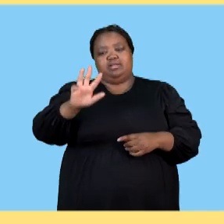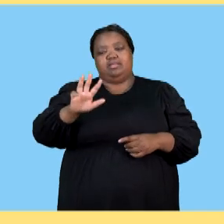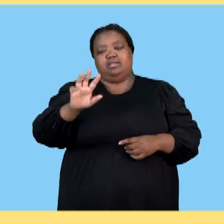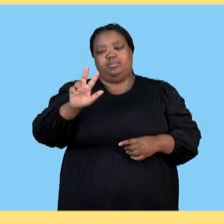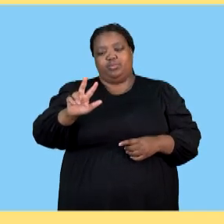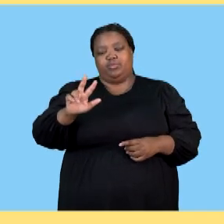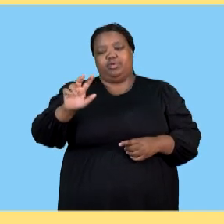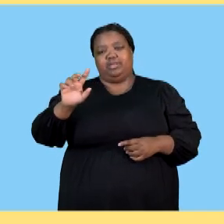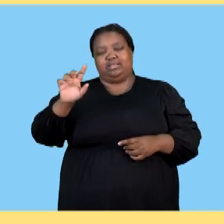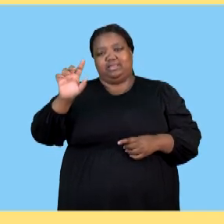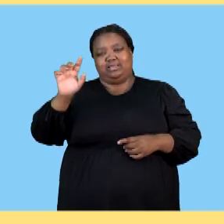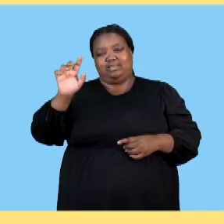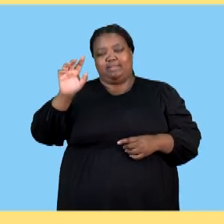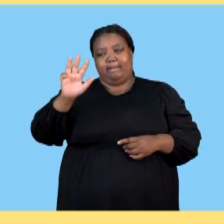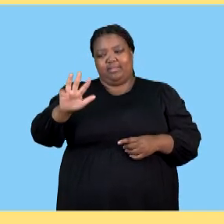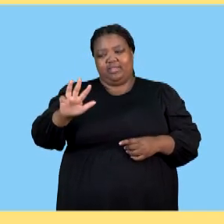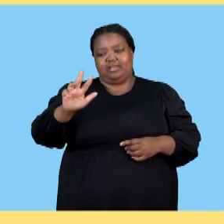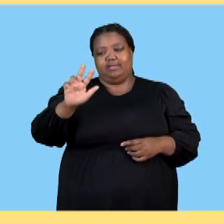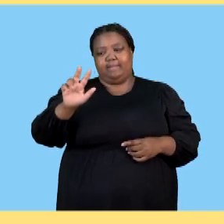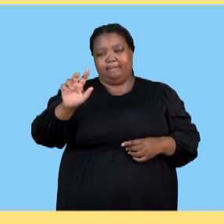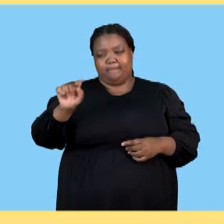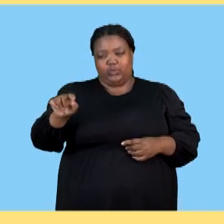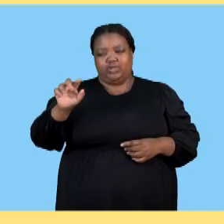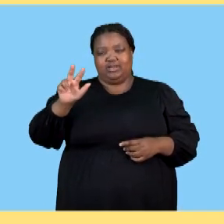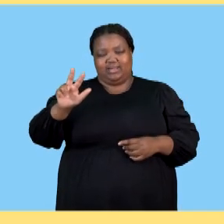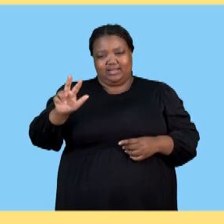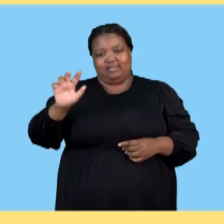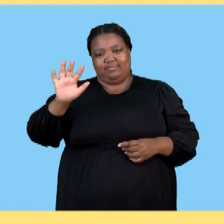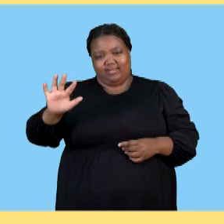9.85%. This is the answer,